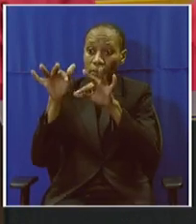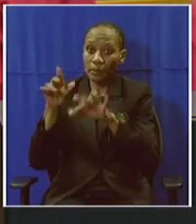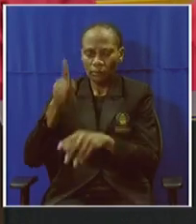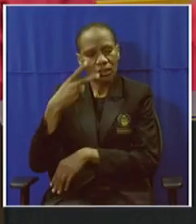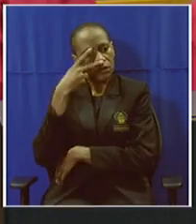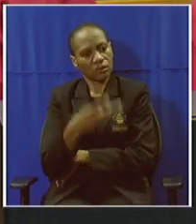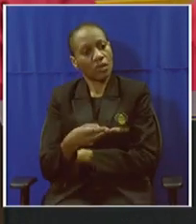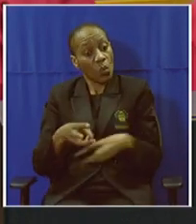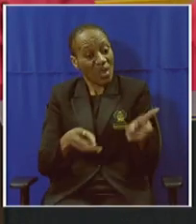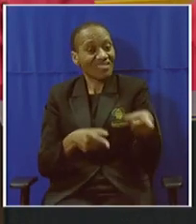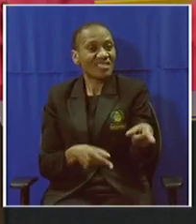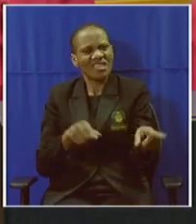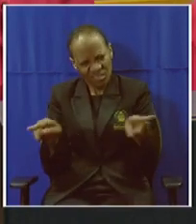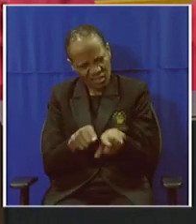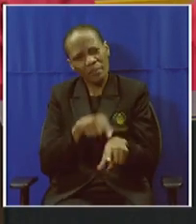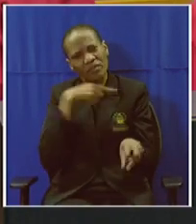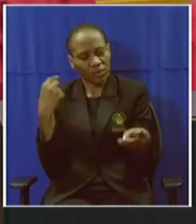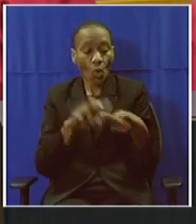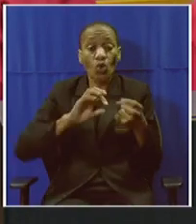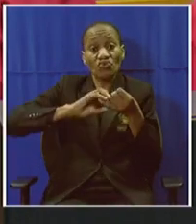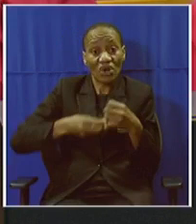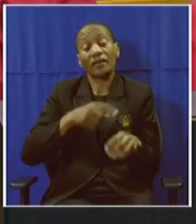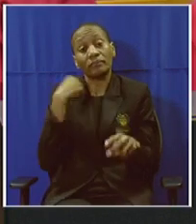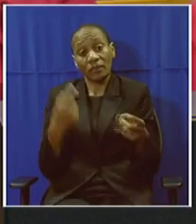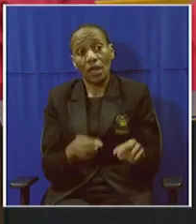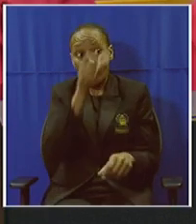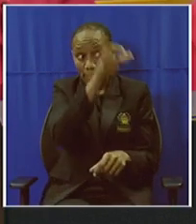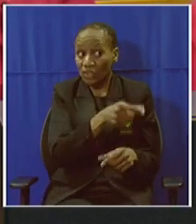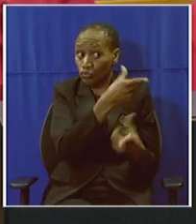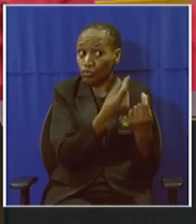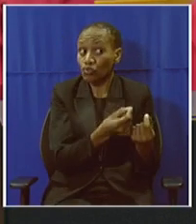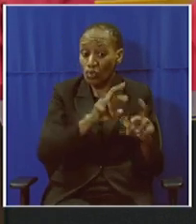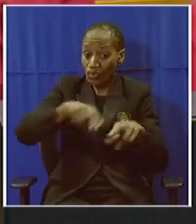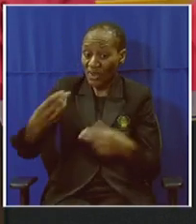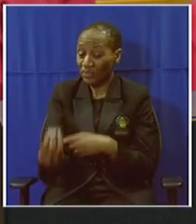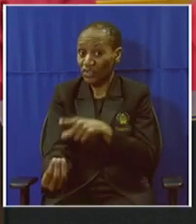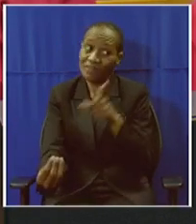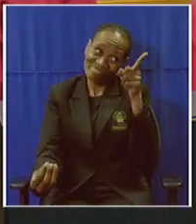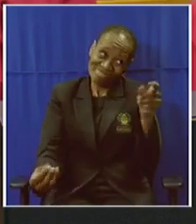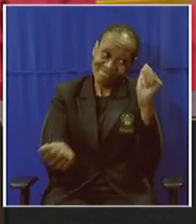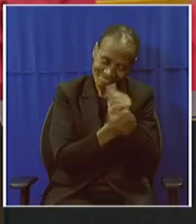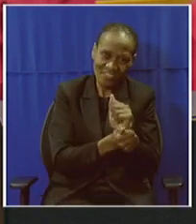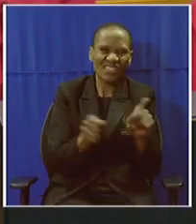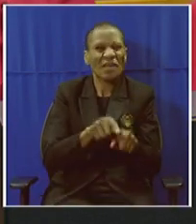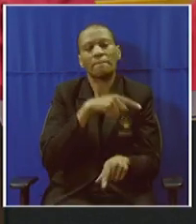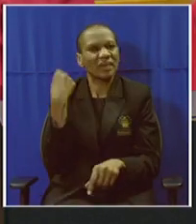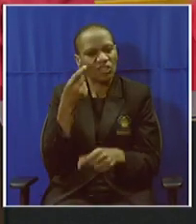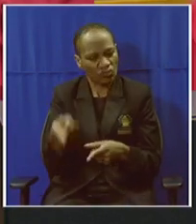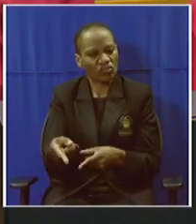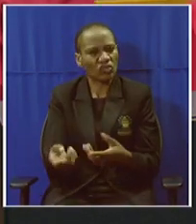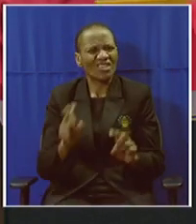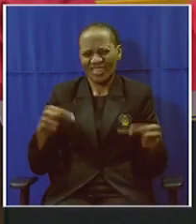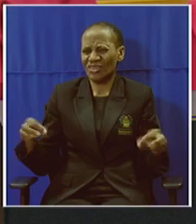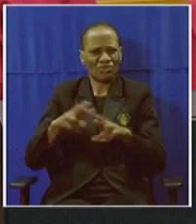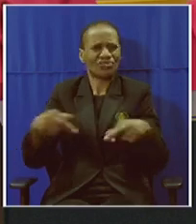it as murder and attempted murder, and perpetrators who rape children should be charged with murder. You do not rape a